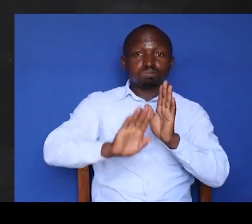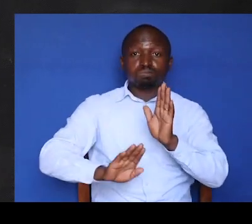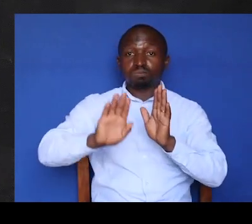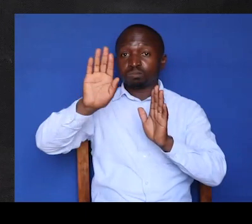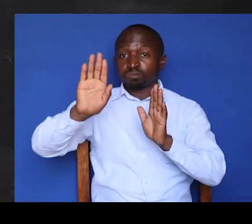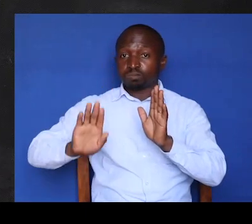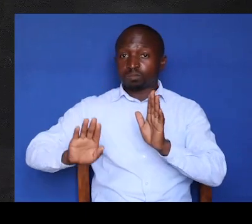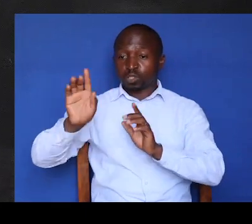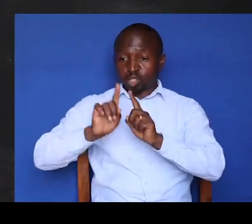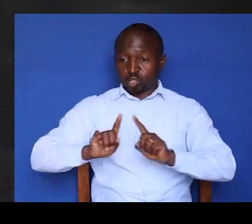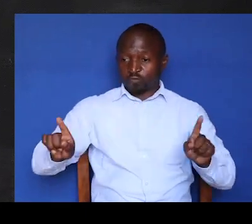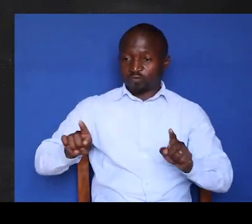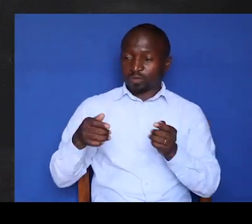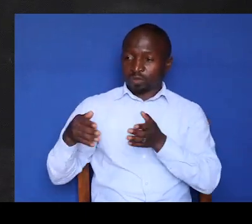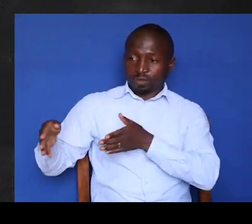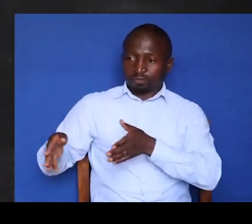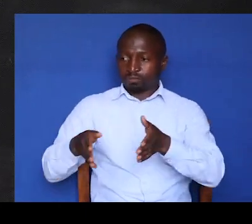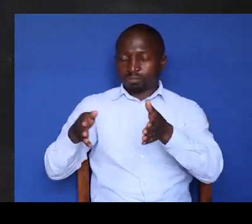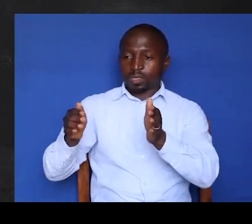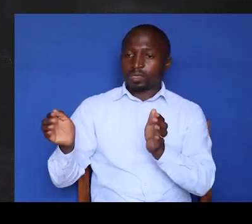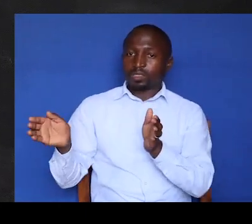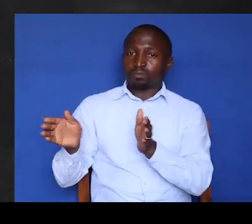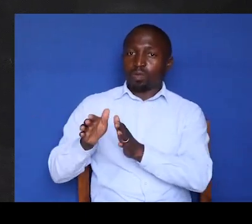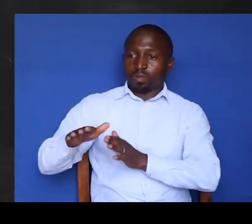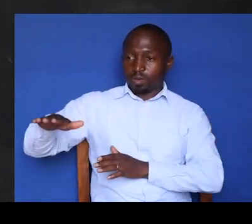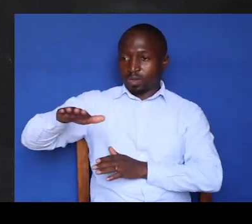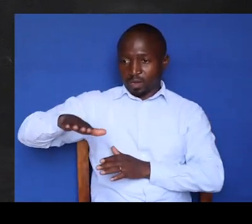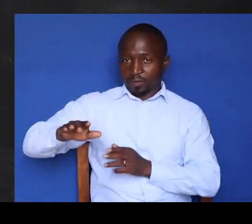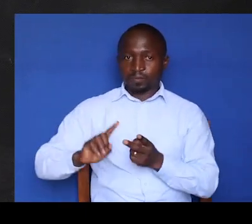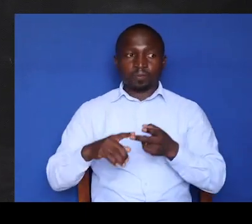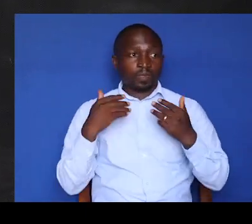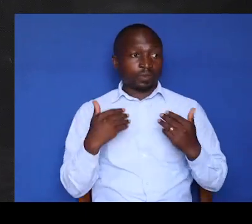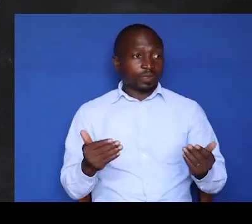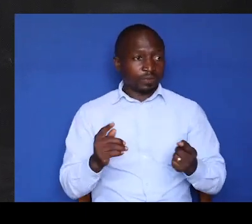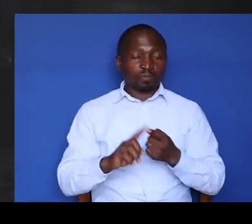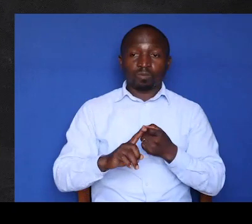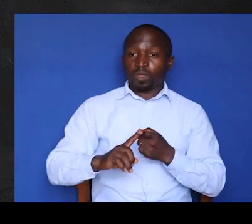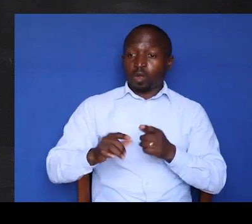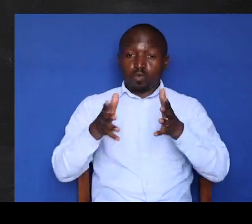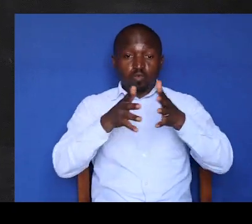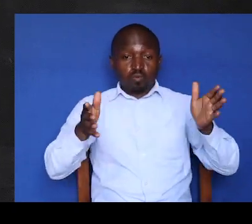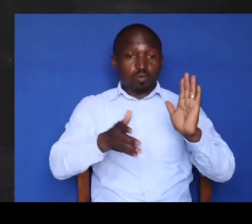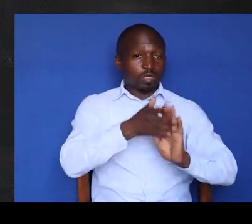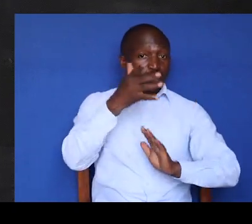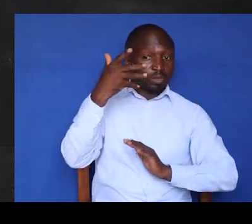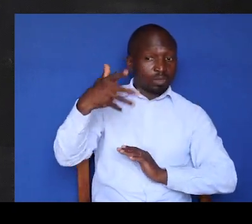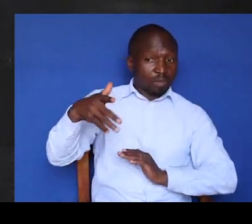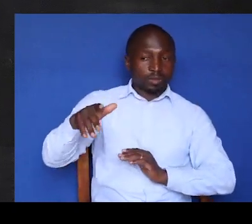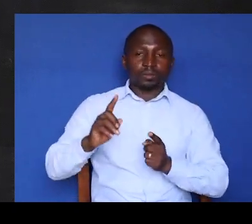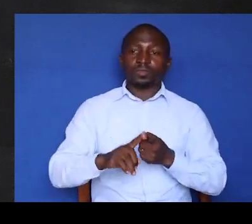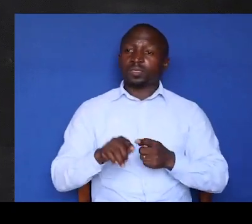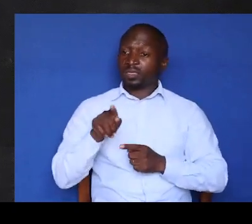it can be compared to a river in smaller catchment area. So the size of the catchment area is